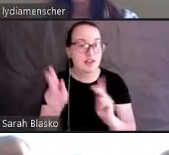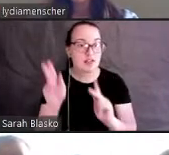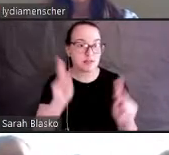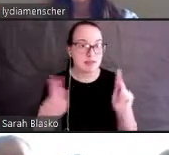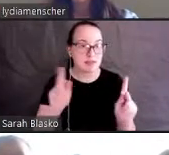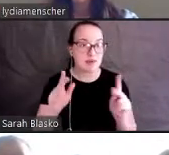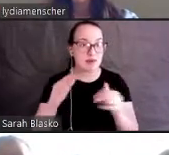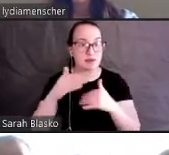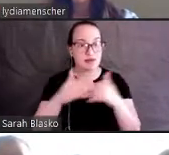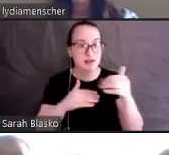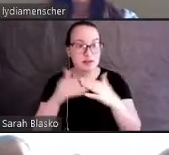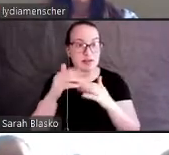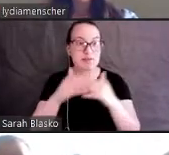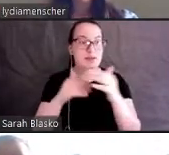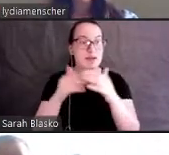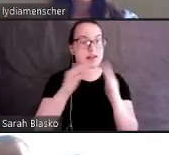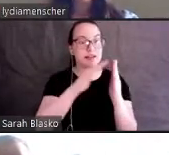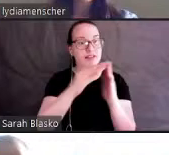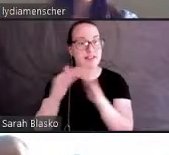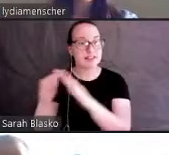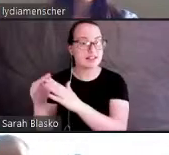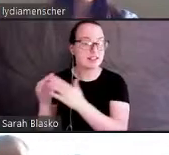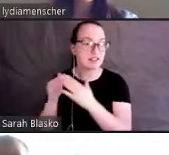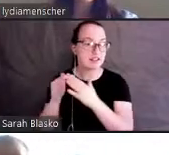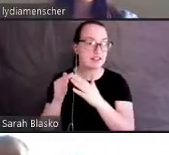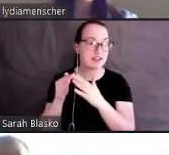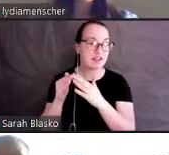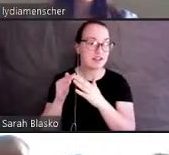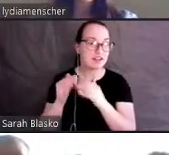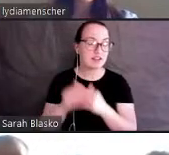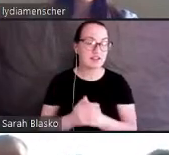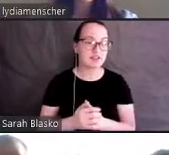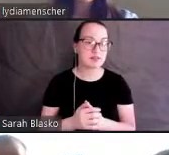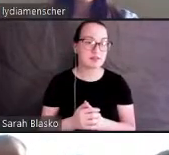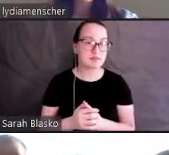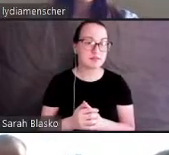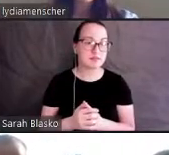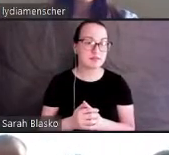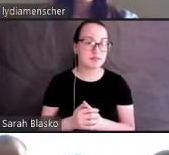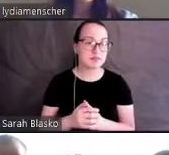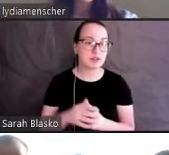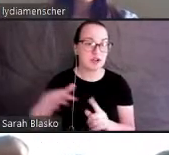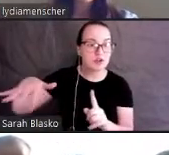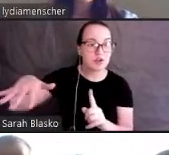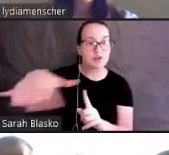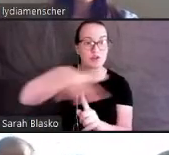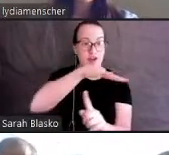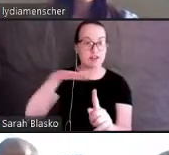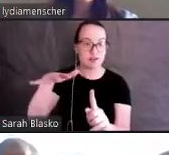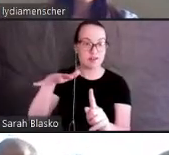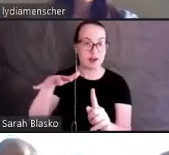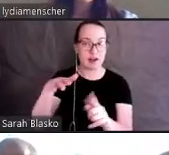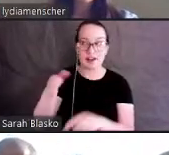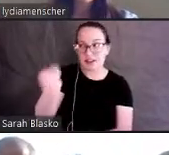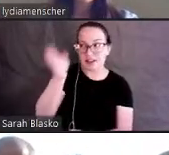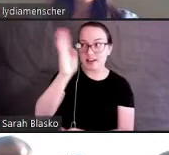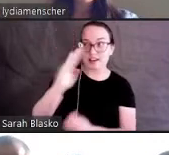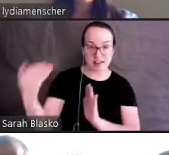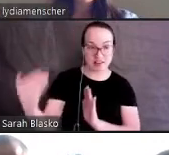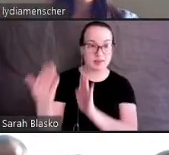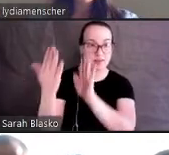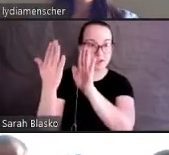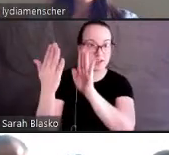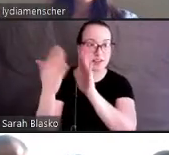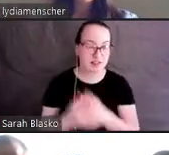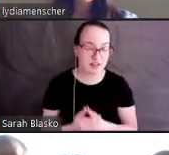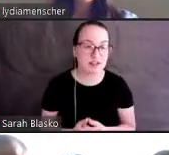entire city would be surrounded by the presence of God. God always wanted